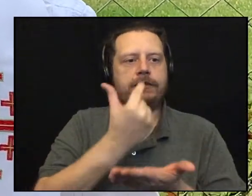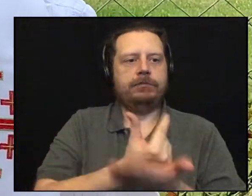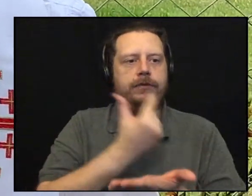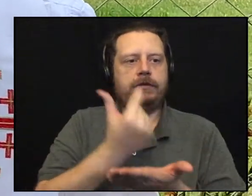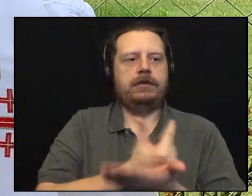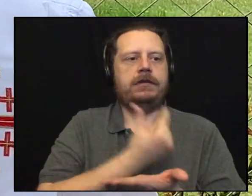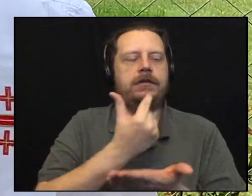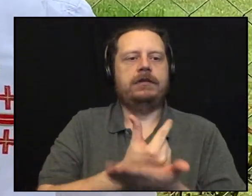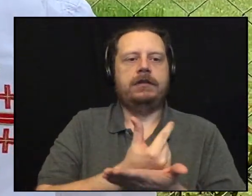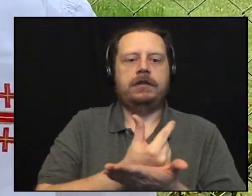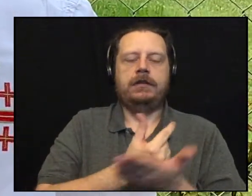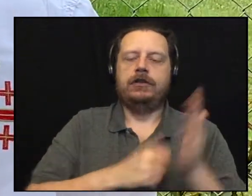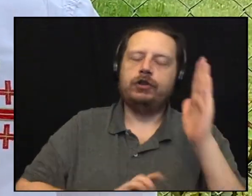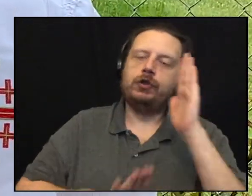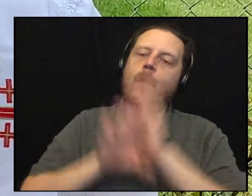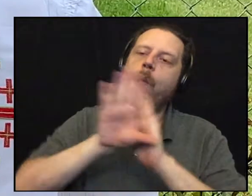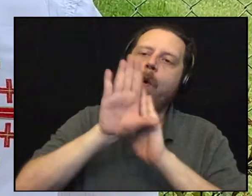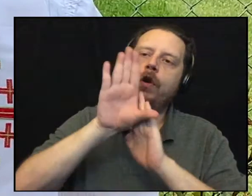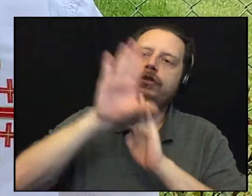soars